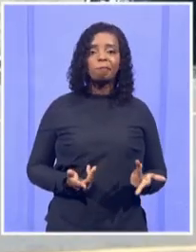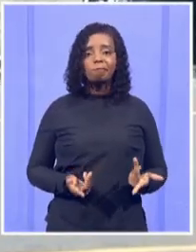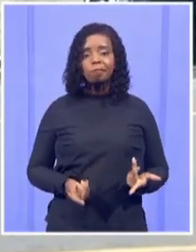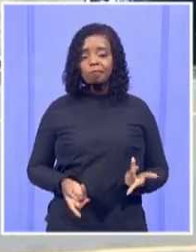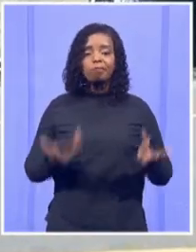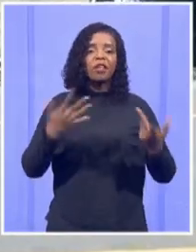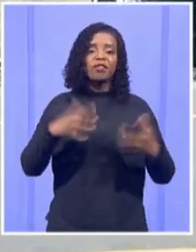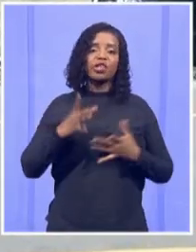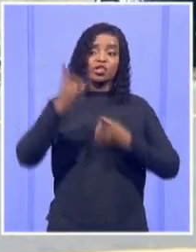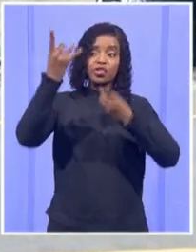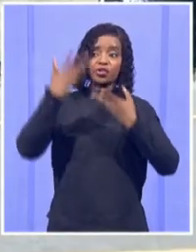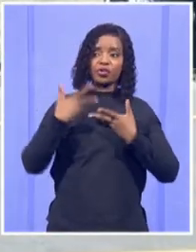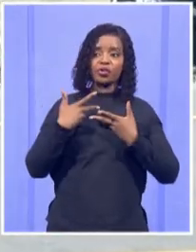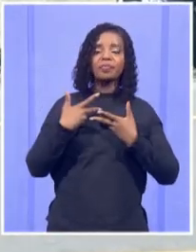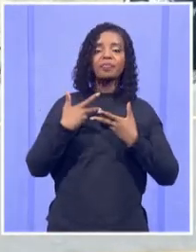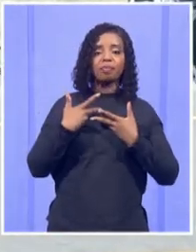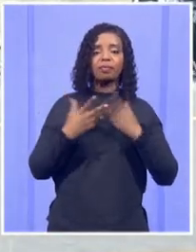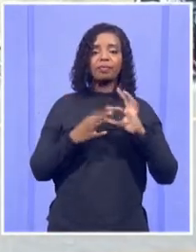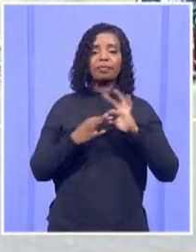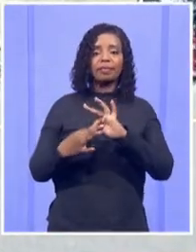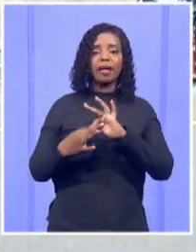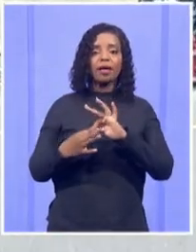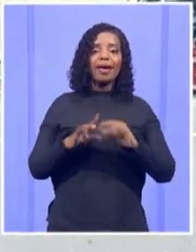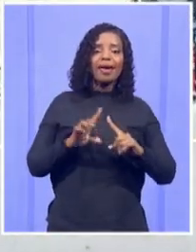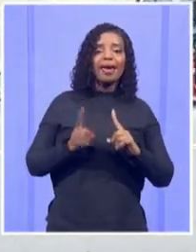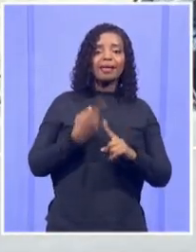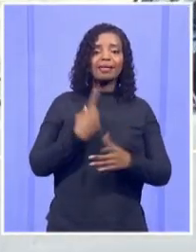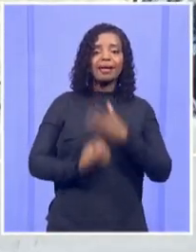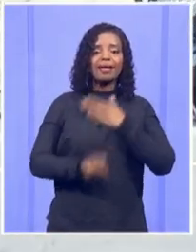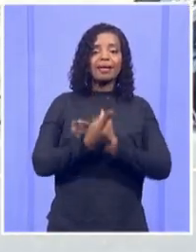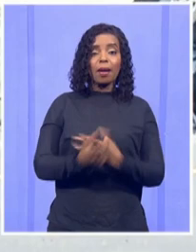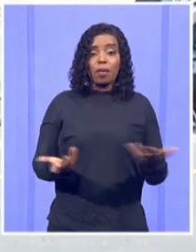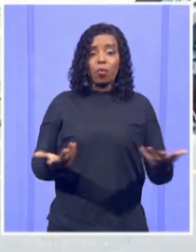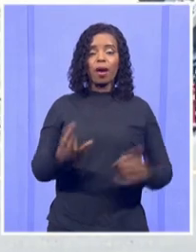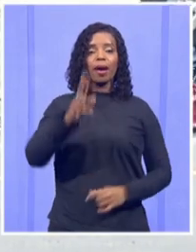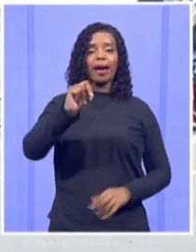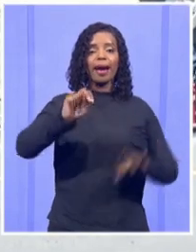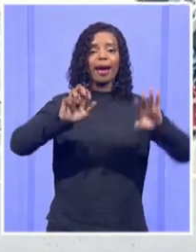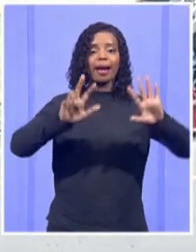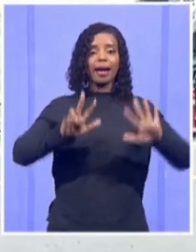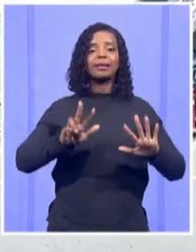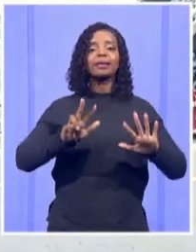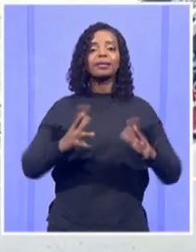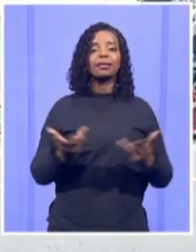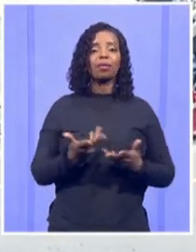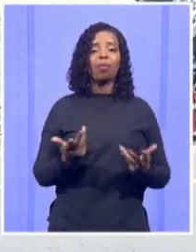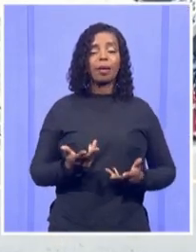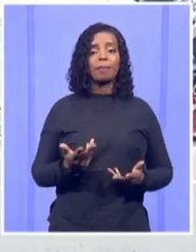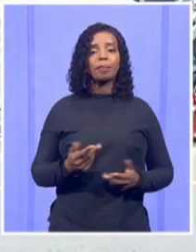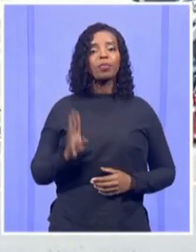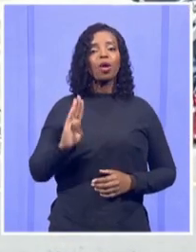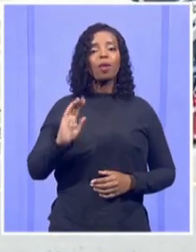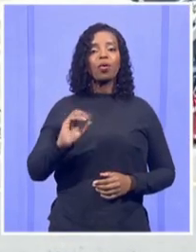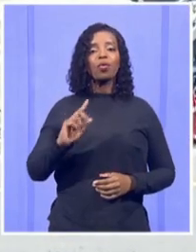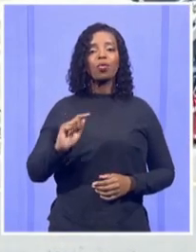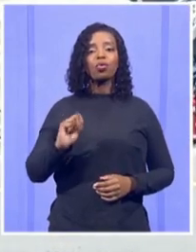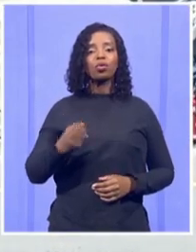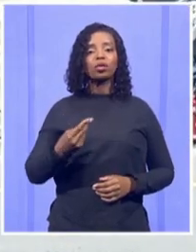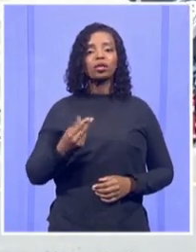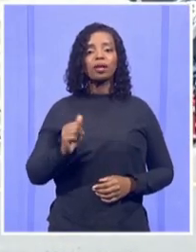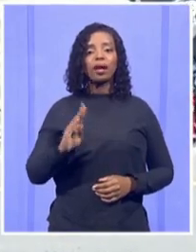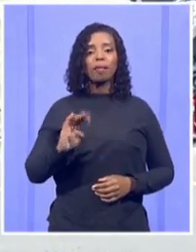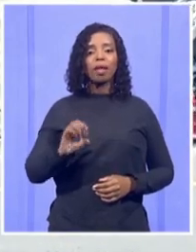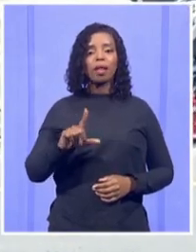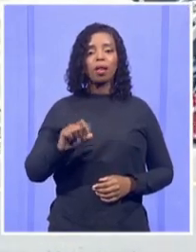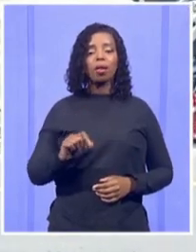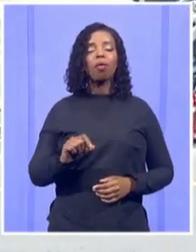information about the accident on the N8 on the crossing between Botshabelo, Tabanchu and Bloemfontein. That the